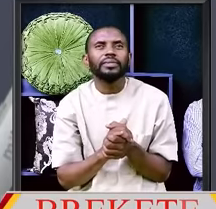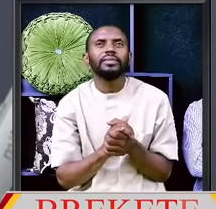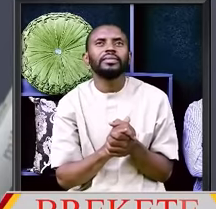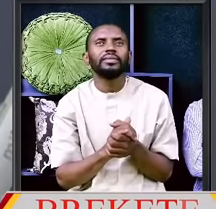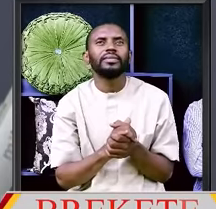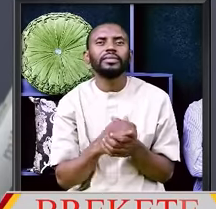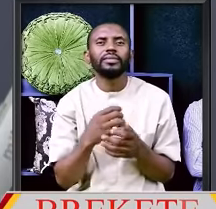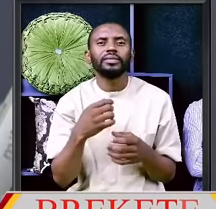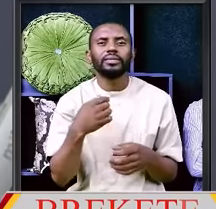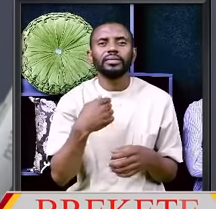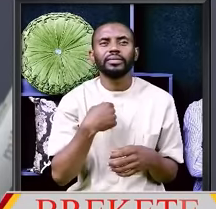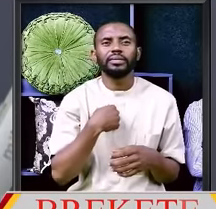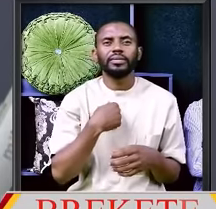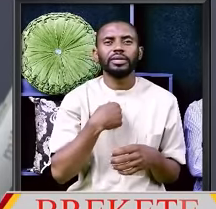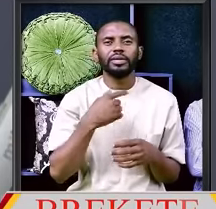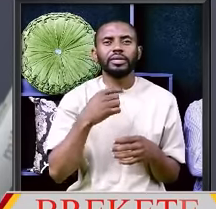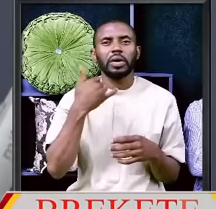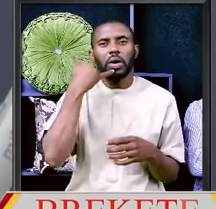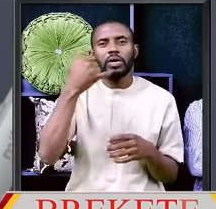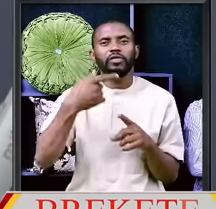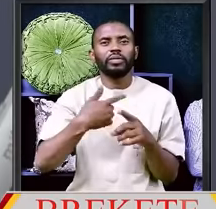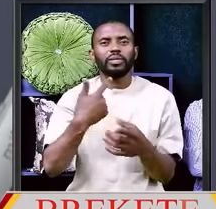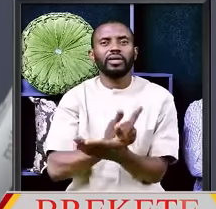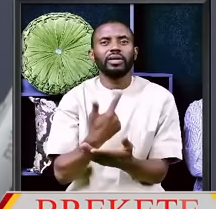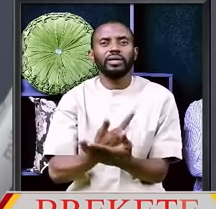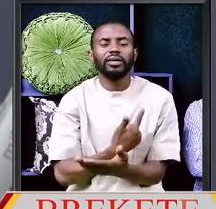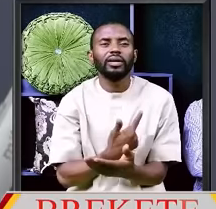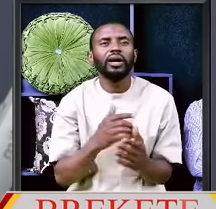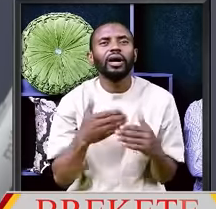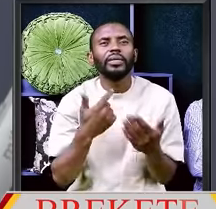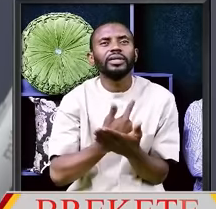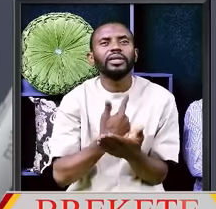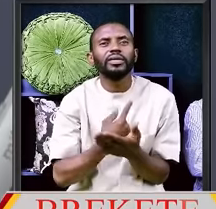I'm Eric. I'm calling from Ghana. Okay. How Ghana today, ma?